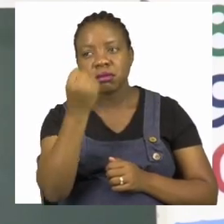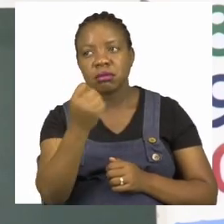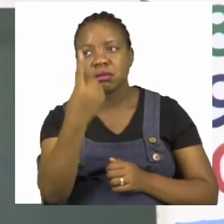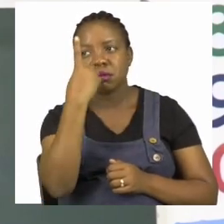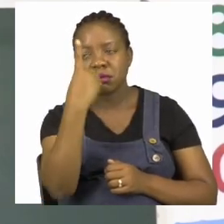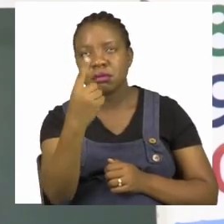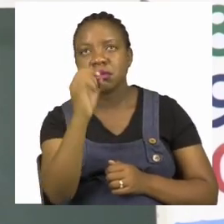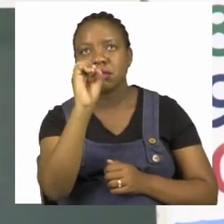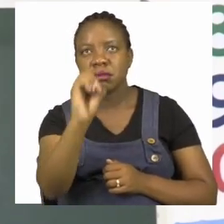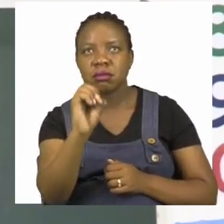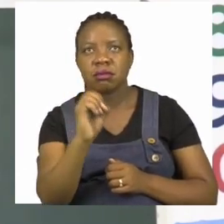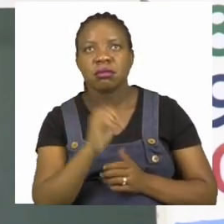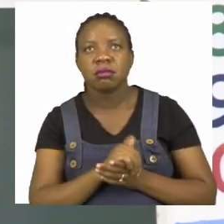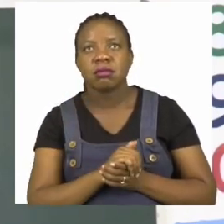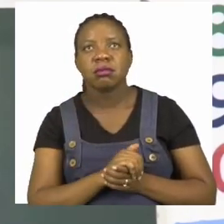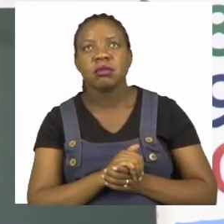3.